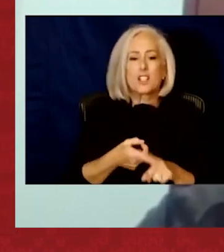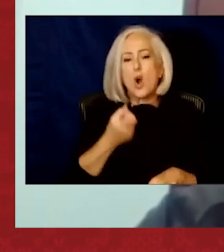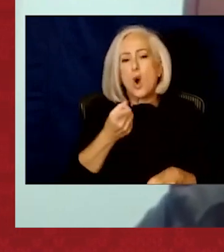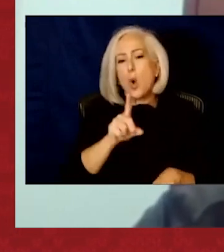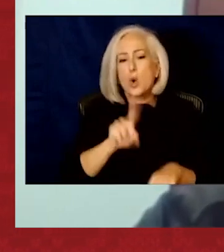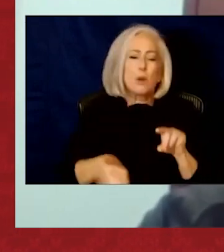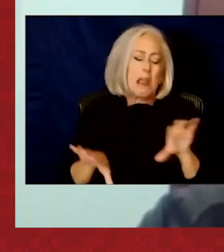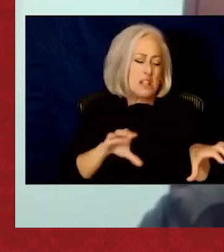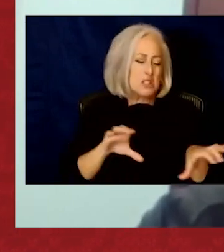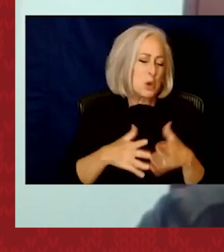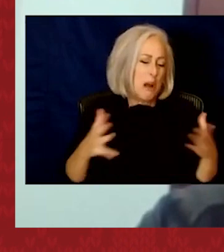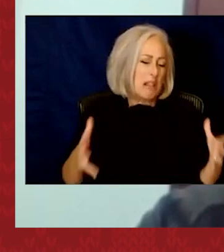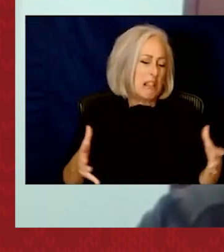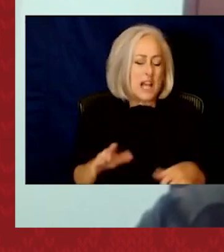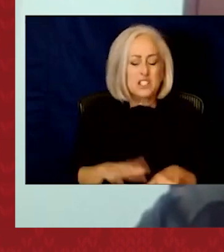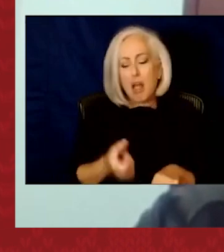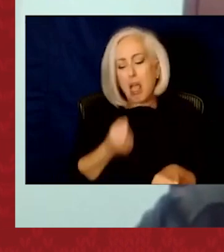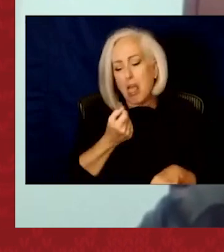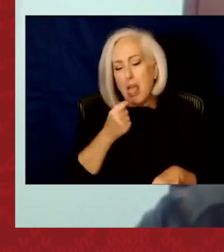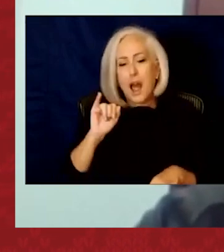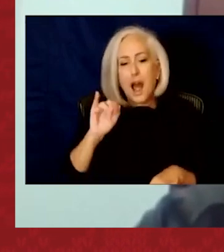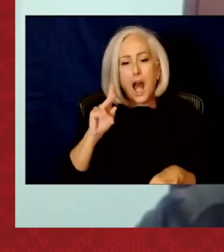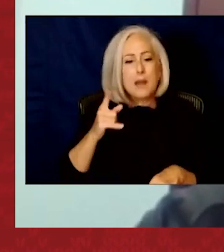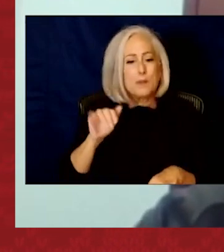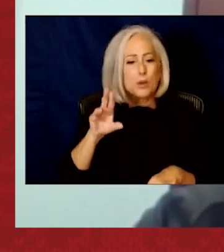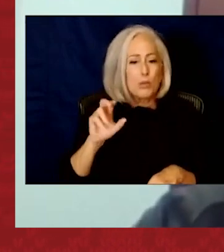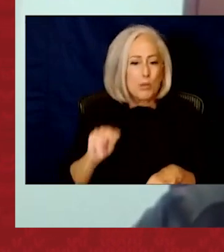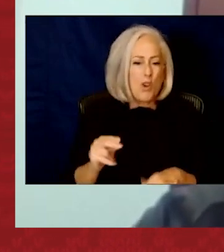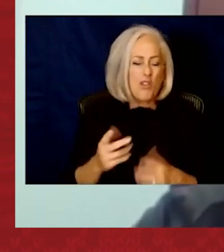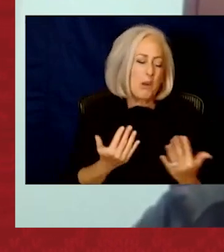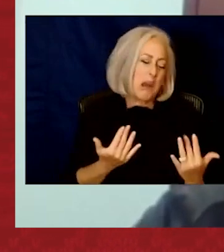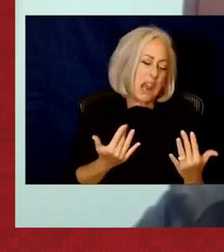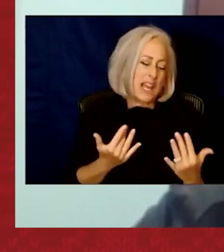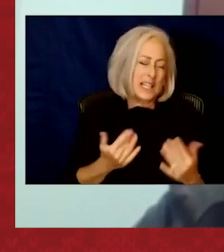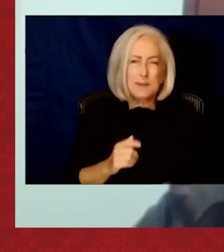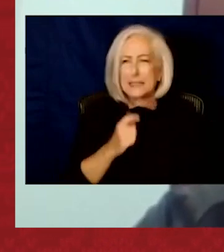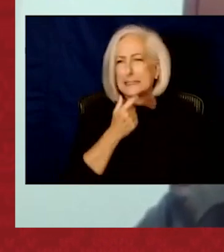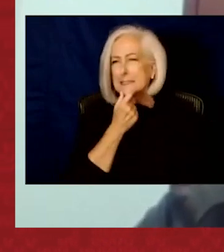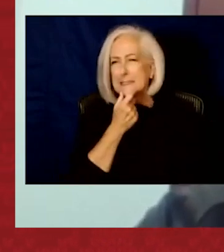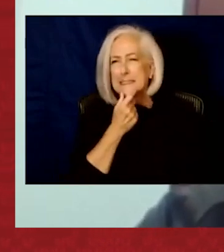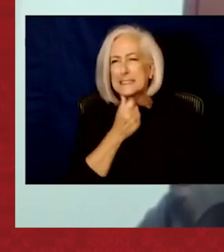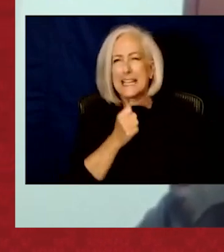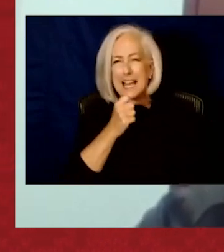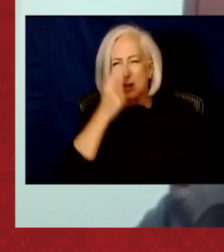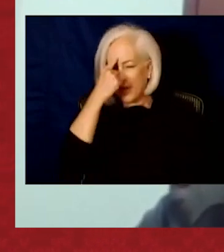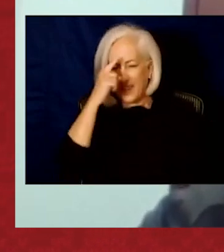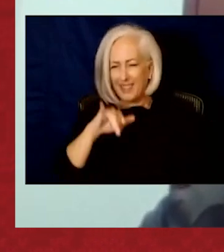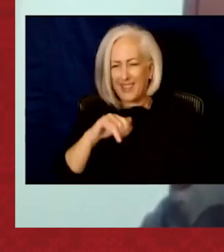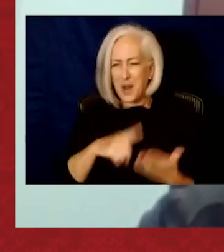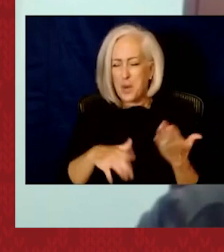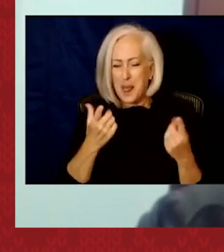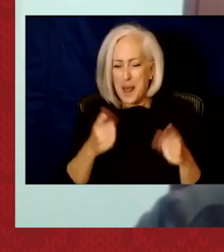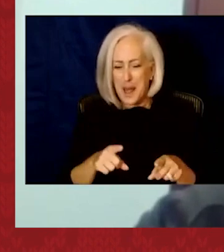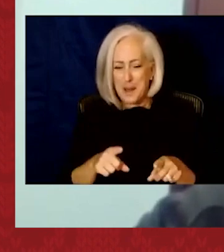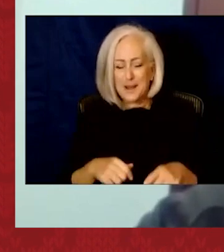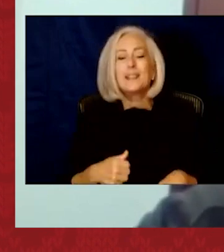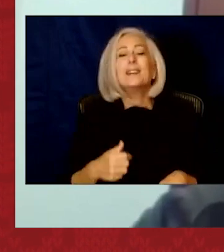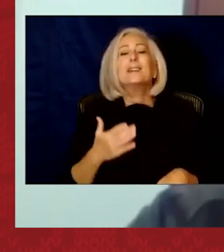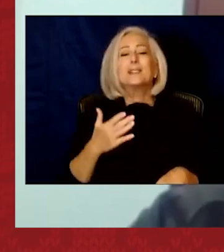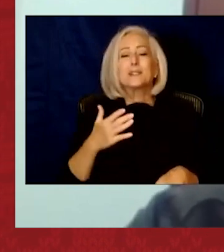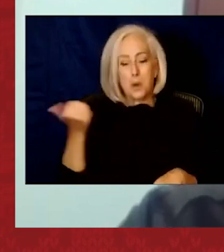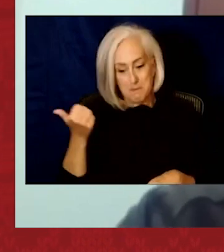for that. You just take some ibuprofen, wait it out. And I was like, I'm pretty sure that's not what we're gonna do. So then I had a friend of